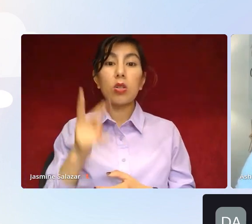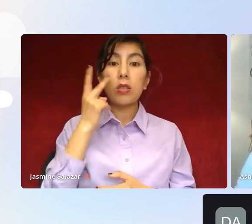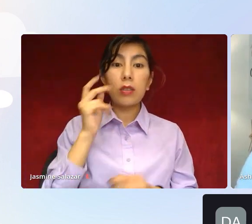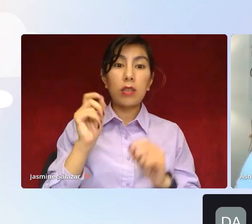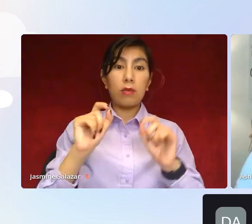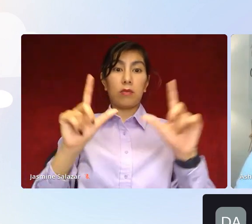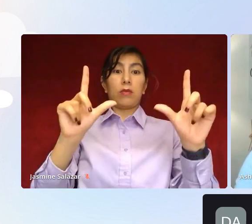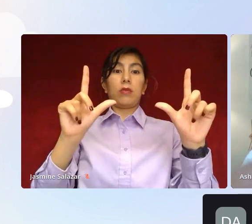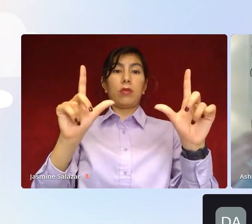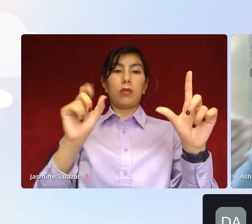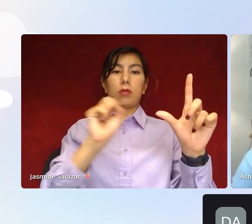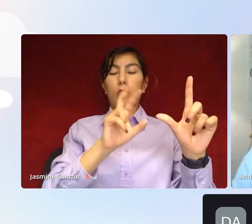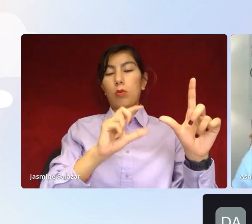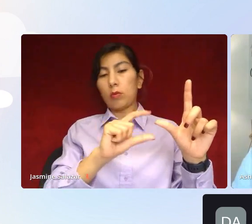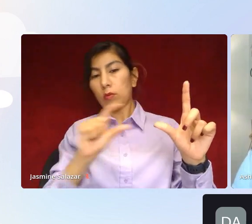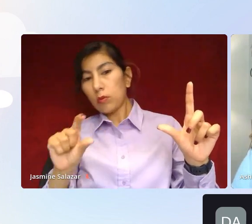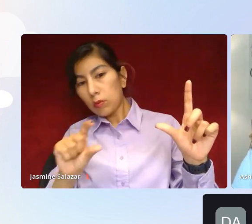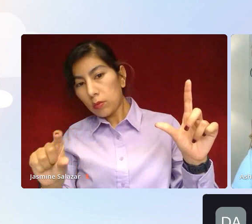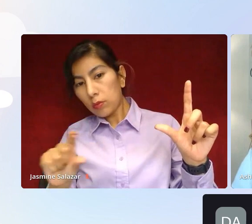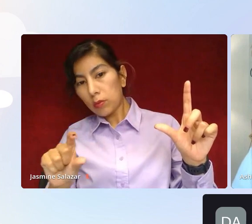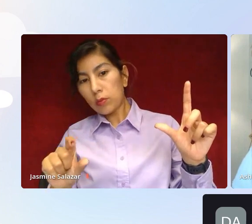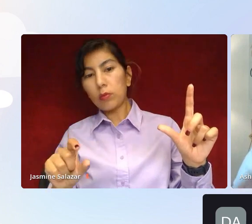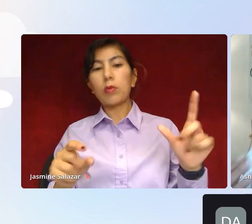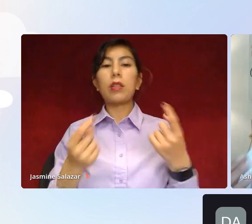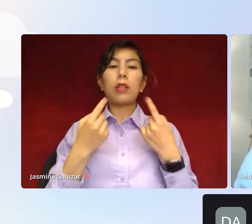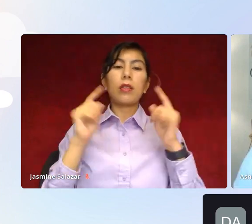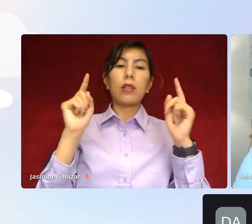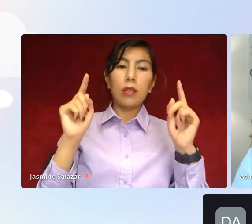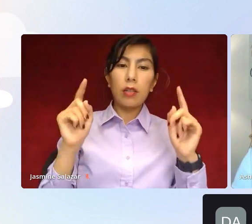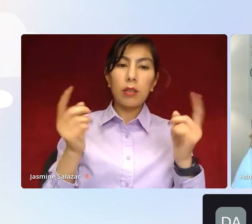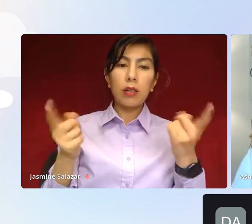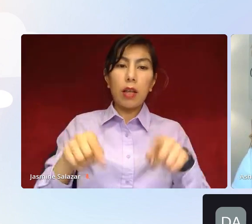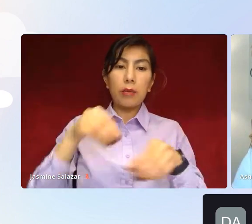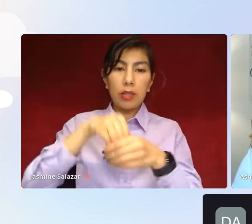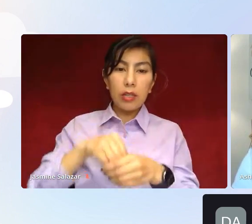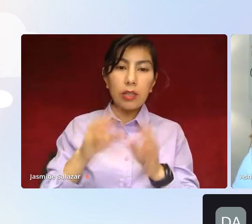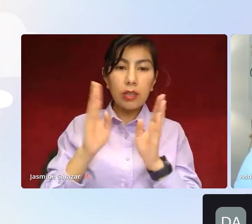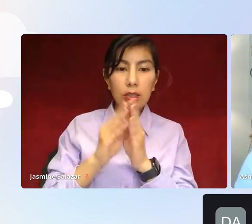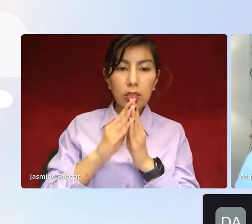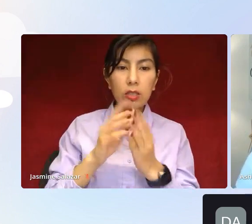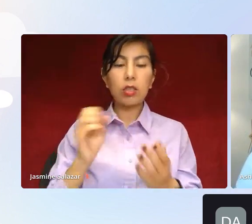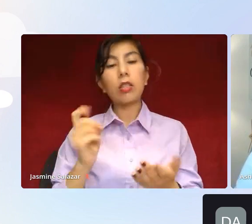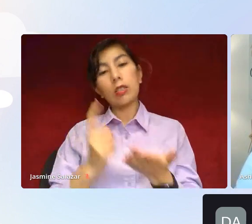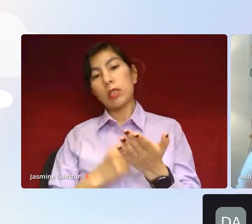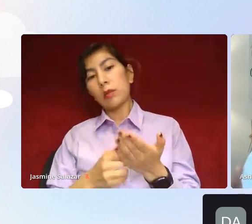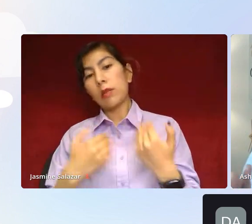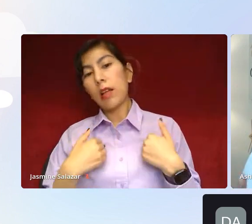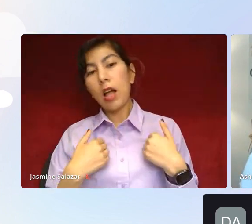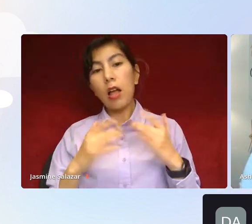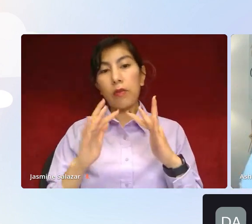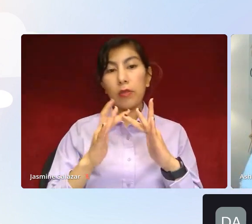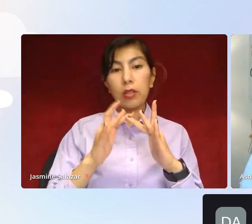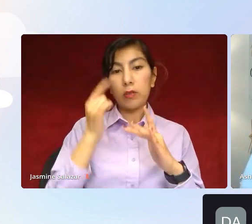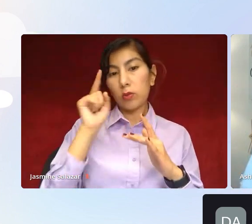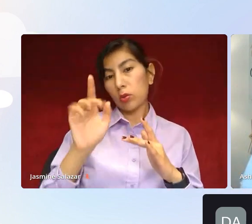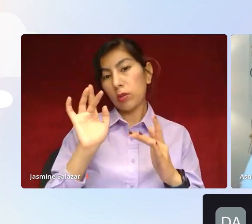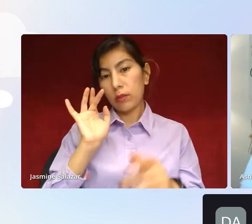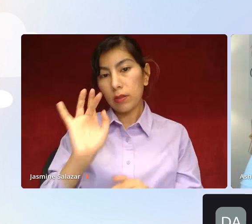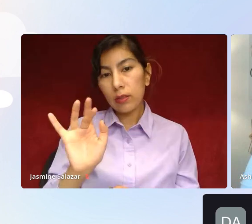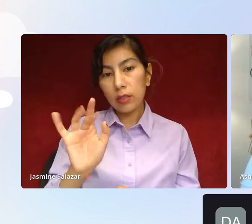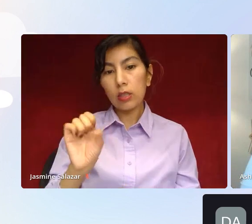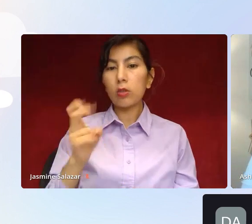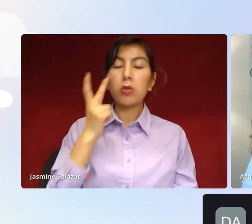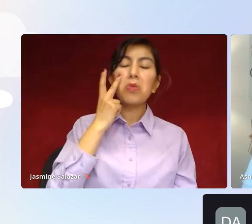see announcements that are happening in the session. Sometimes they'll have links for you to click on. So just keep an eye